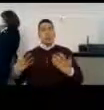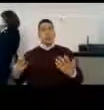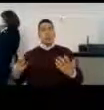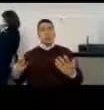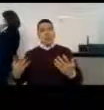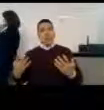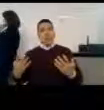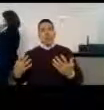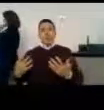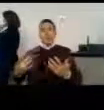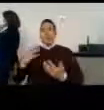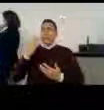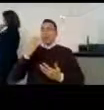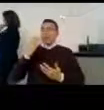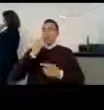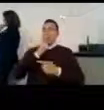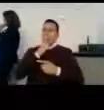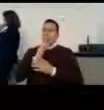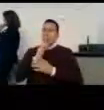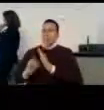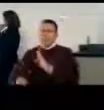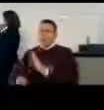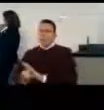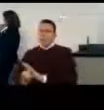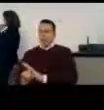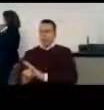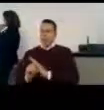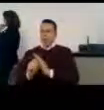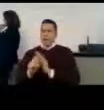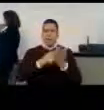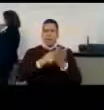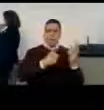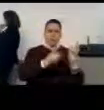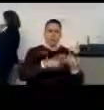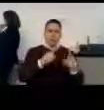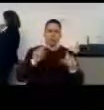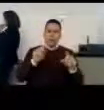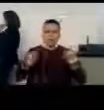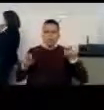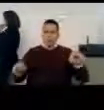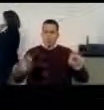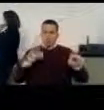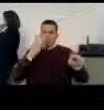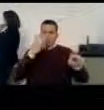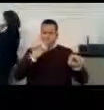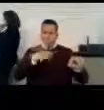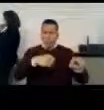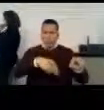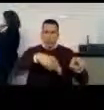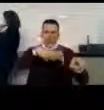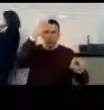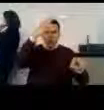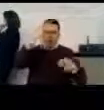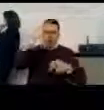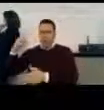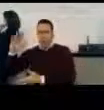getting identified and what's happening, we have to be thinking about where this is happening in terms of location,